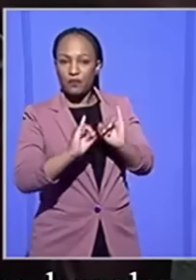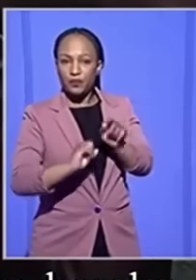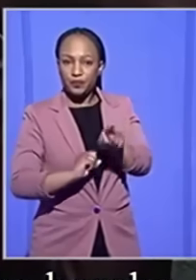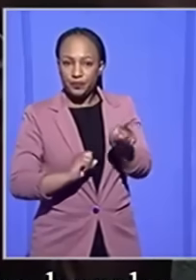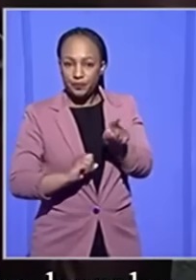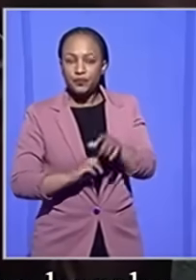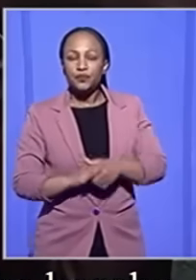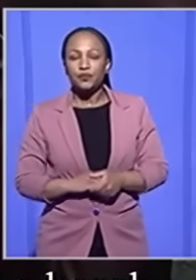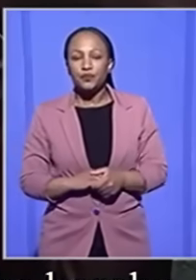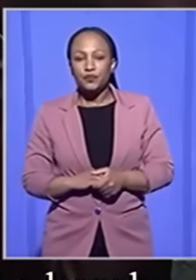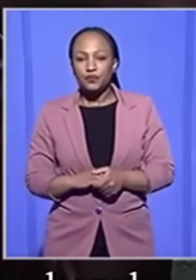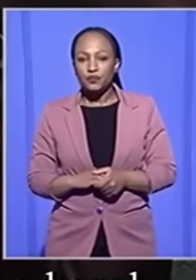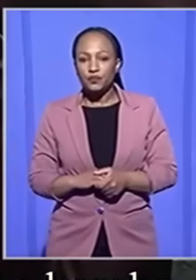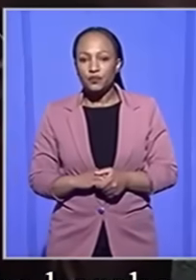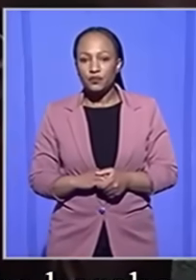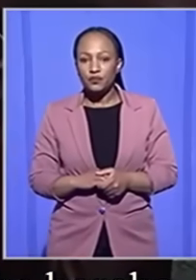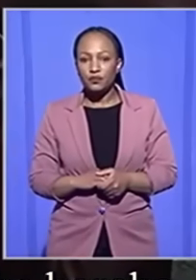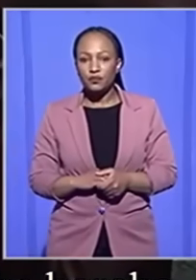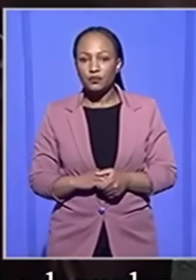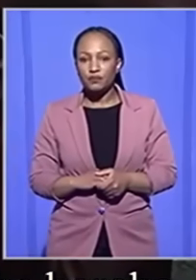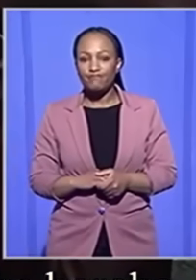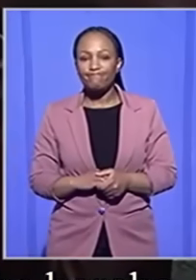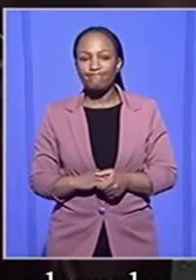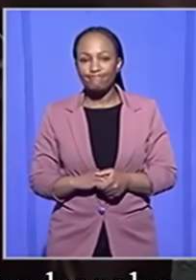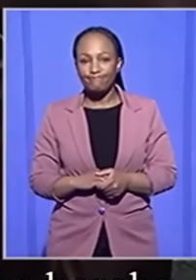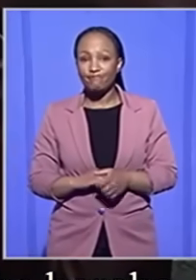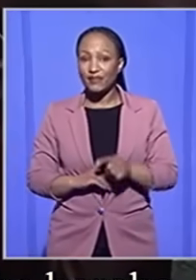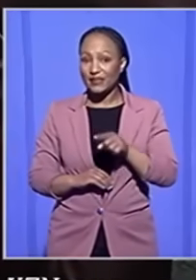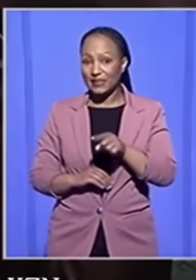The plummeting rolls is a threat to sovereignty,